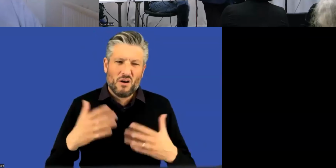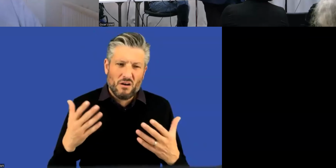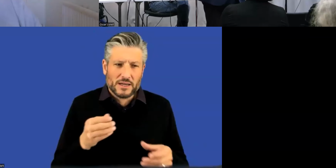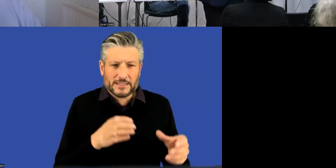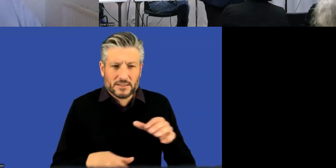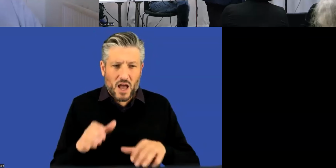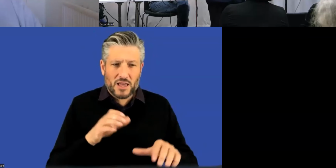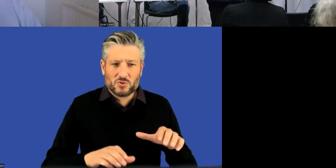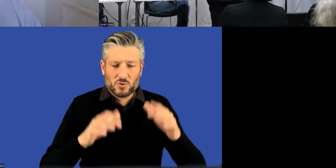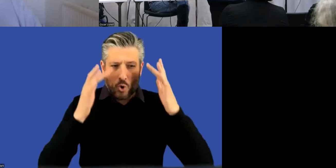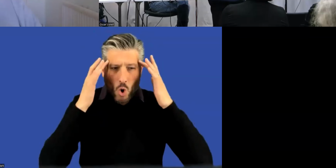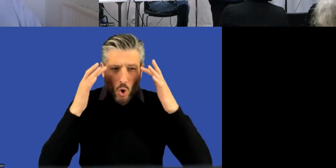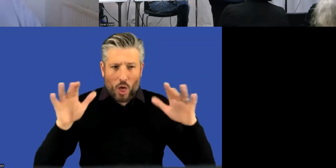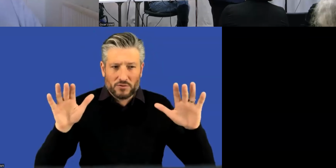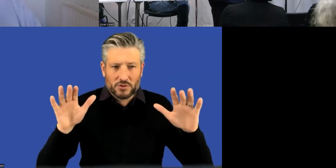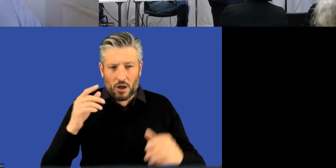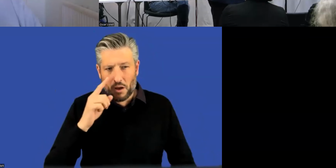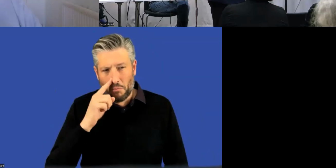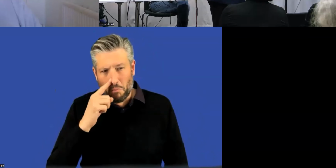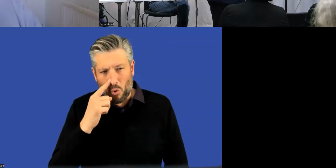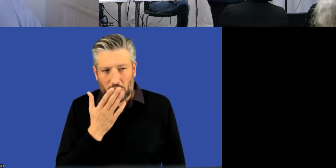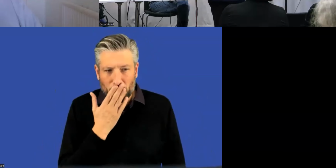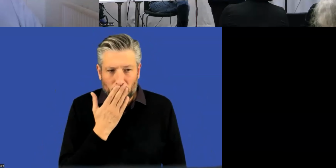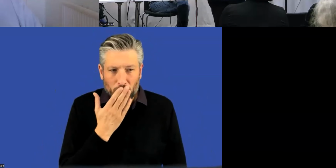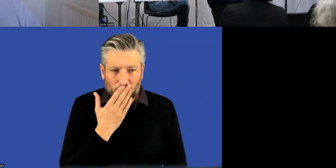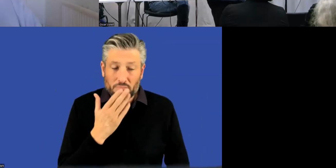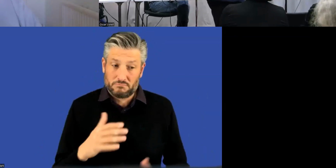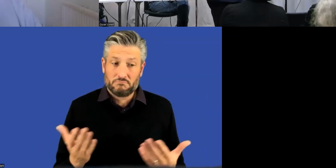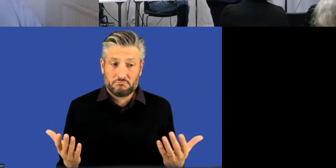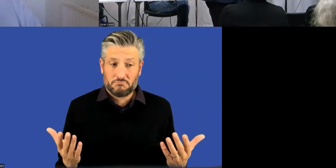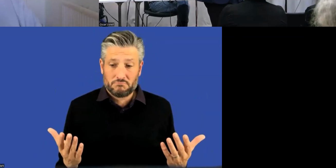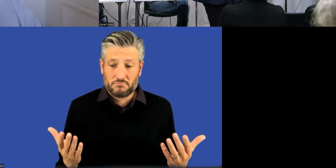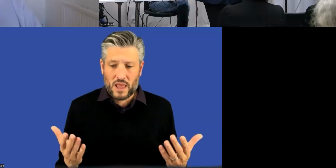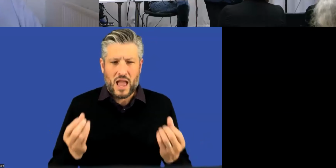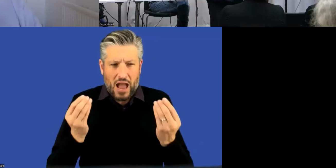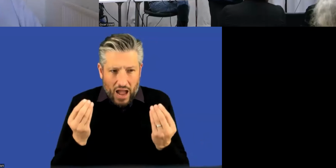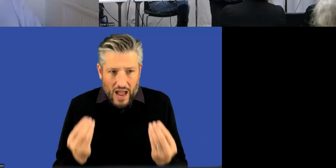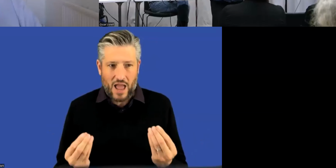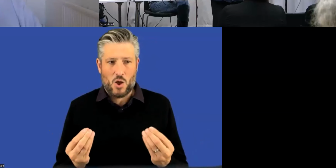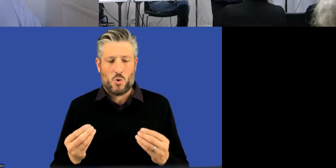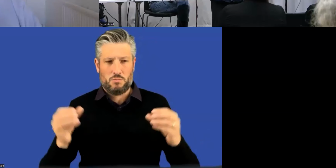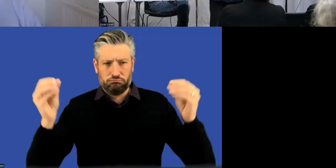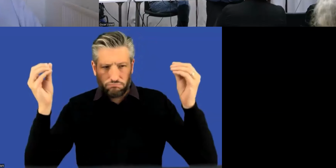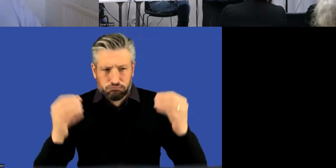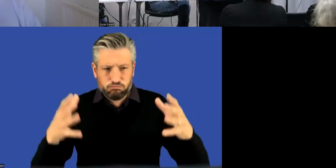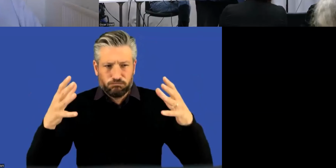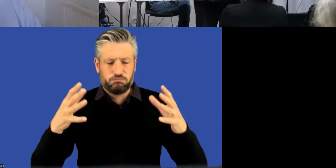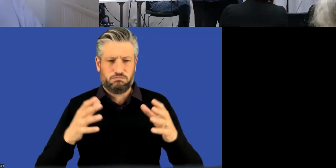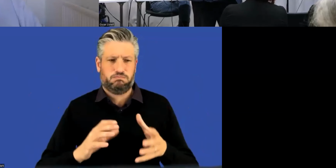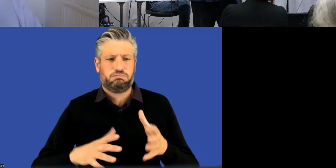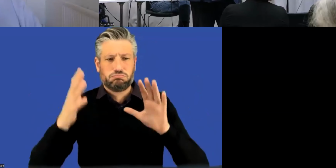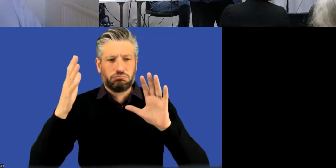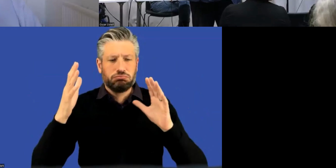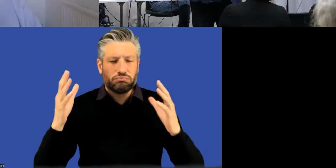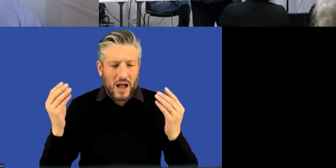and mediocrities and lack of courage. So where could we do stuff? At the margins. So for example,